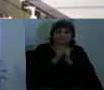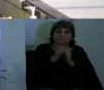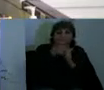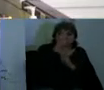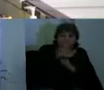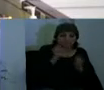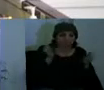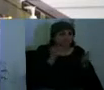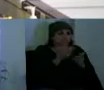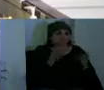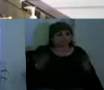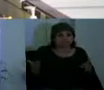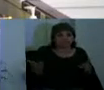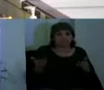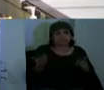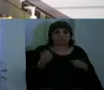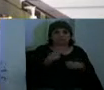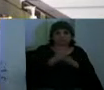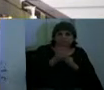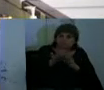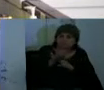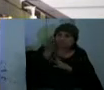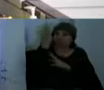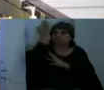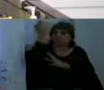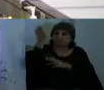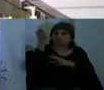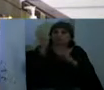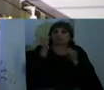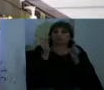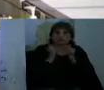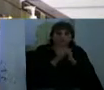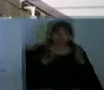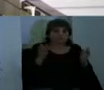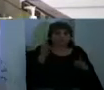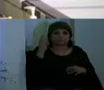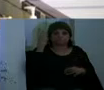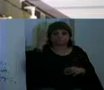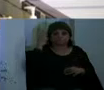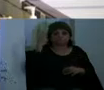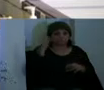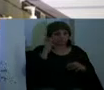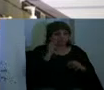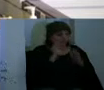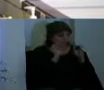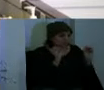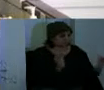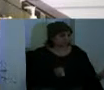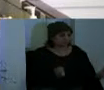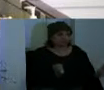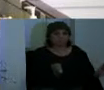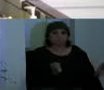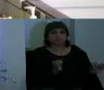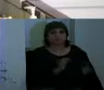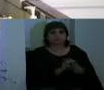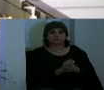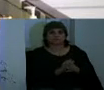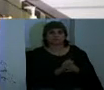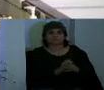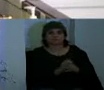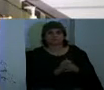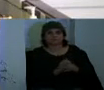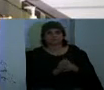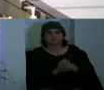all things were made through him, and without him was not anything made that has